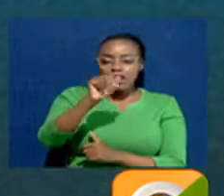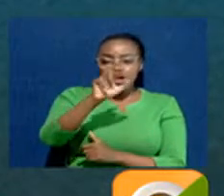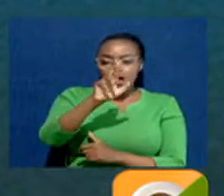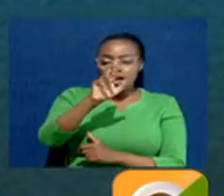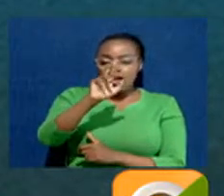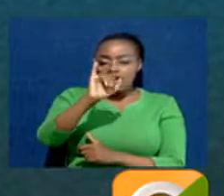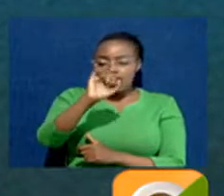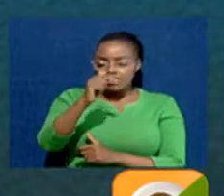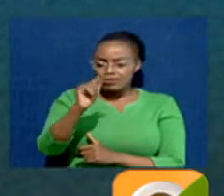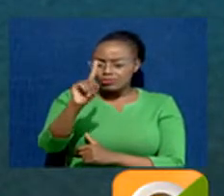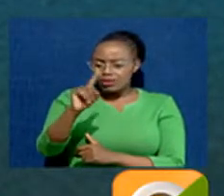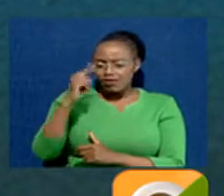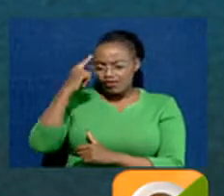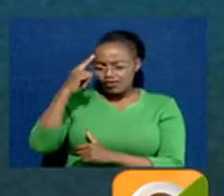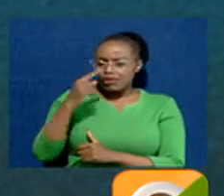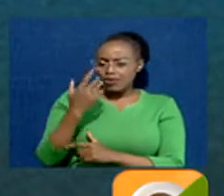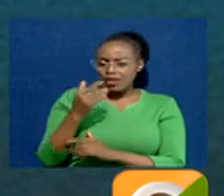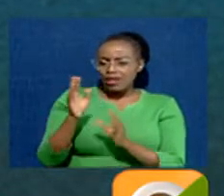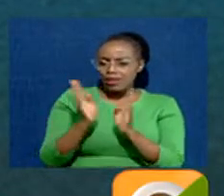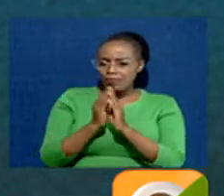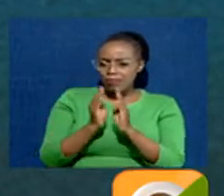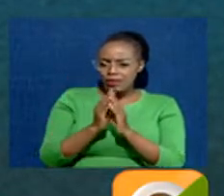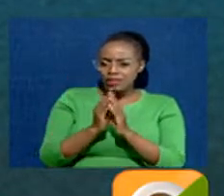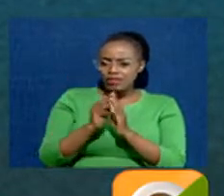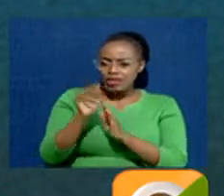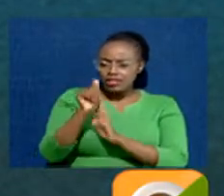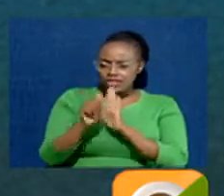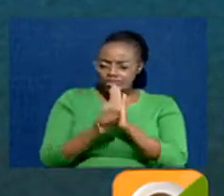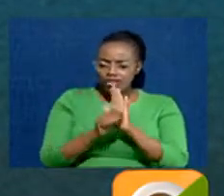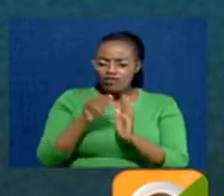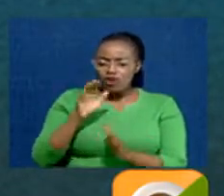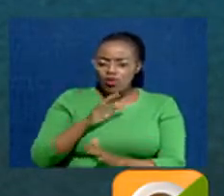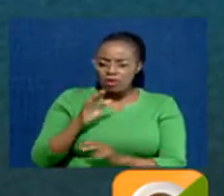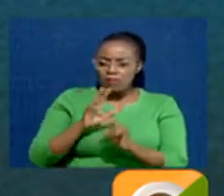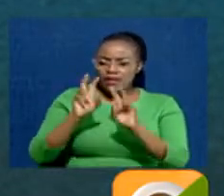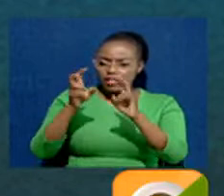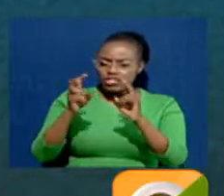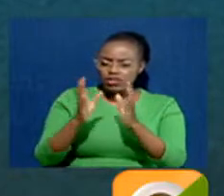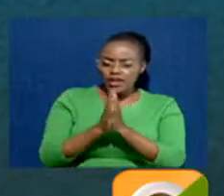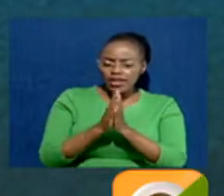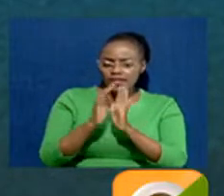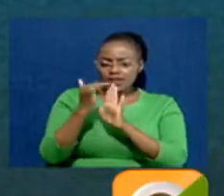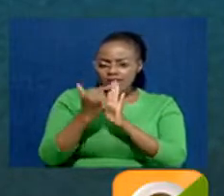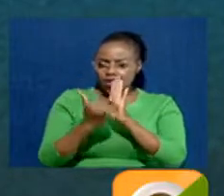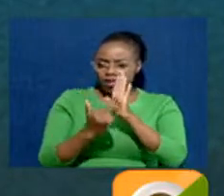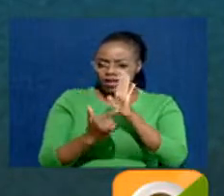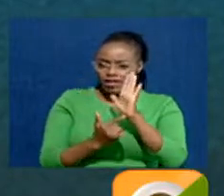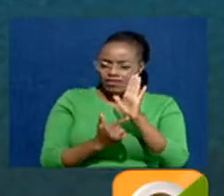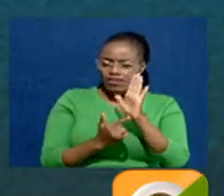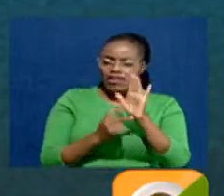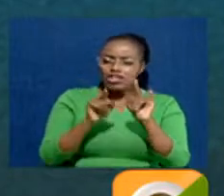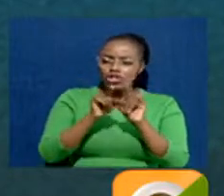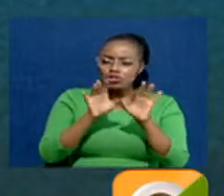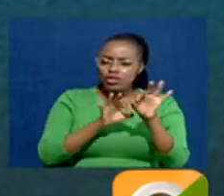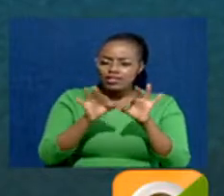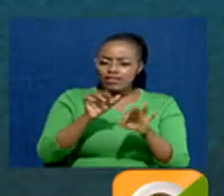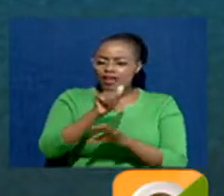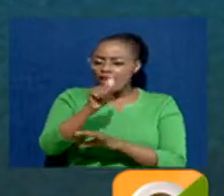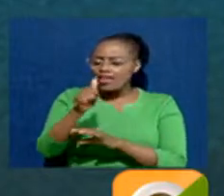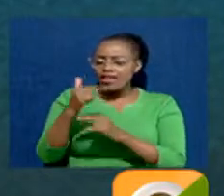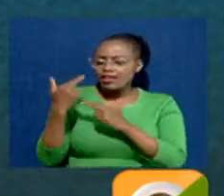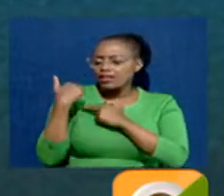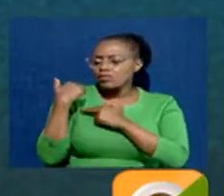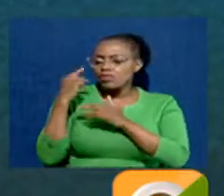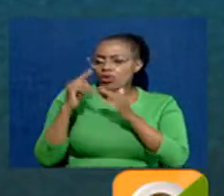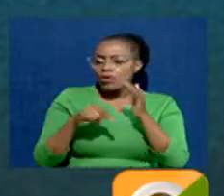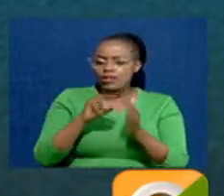meetings because of his agenda to put women's issues at the center of the Kenya Kwanza government. But it not really explained what the others were doing there. So